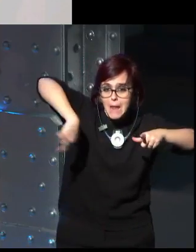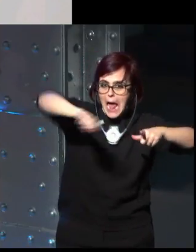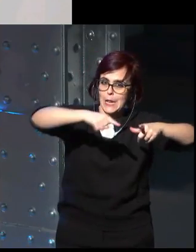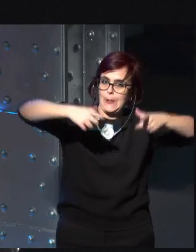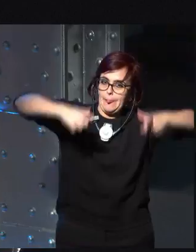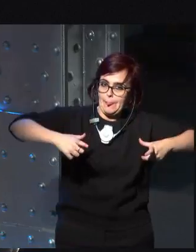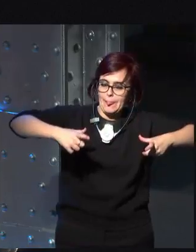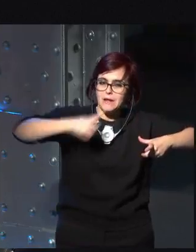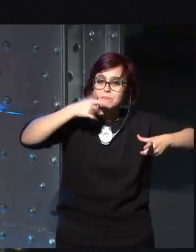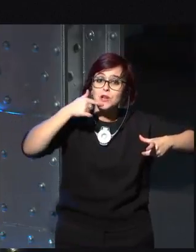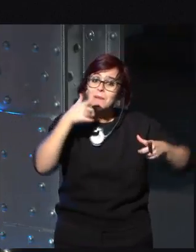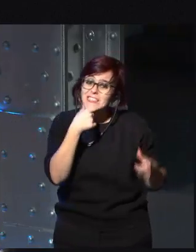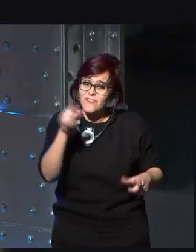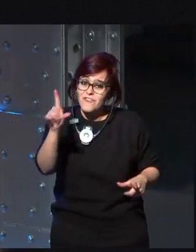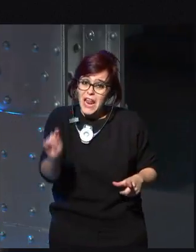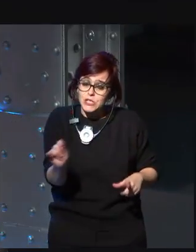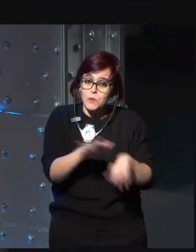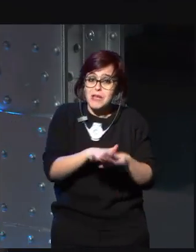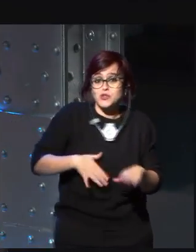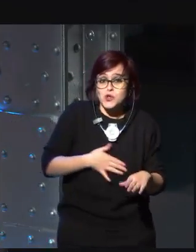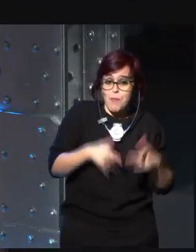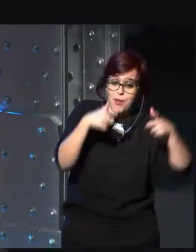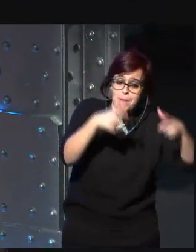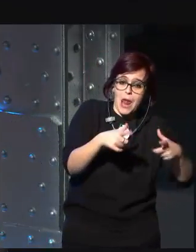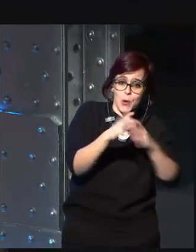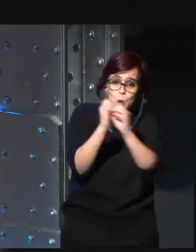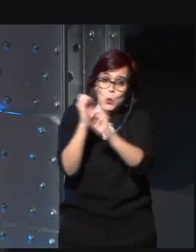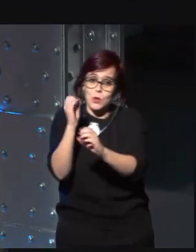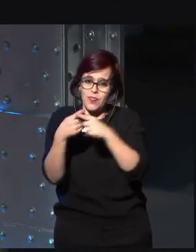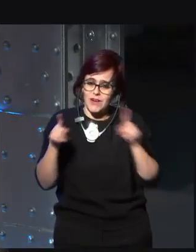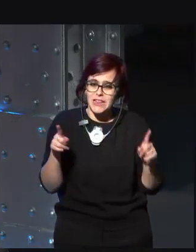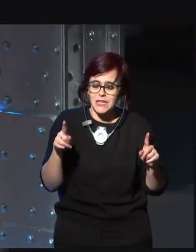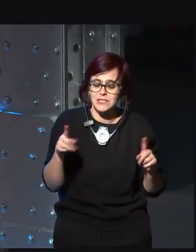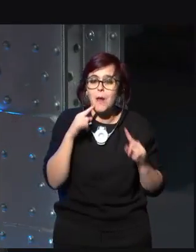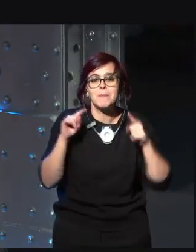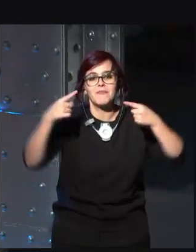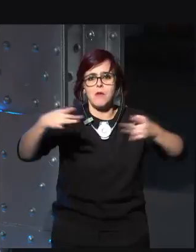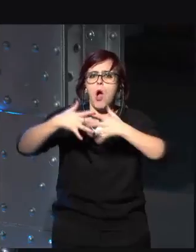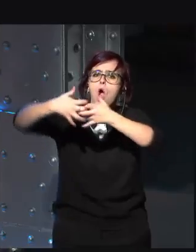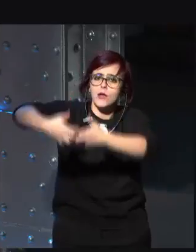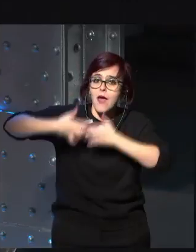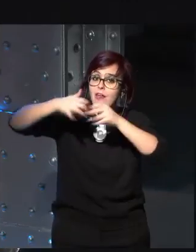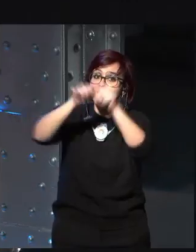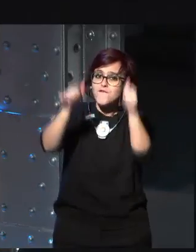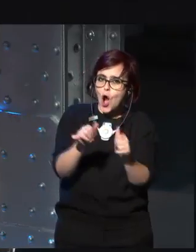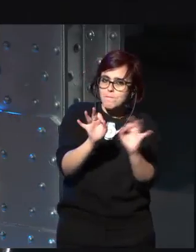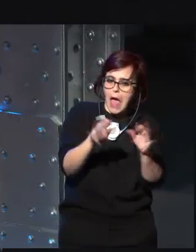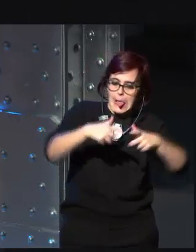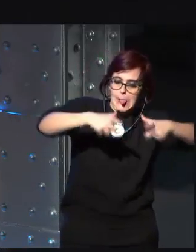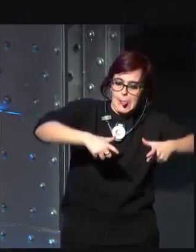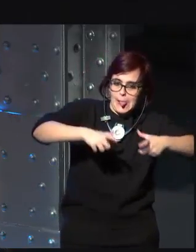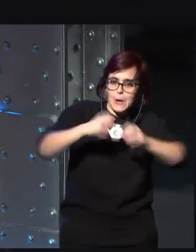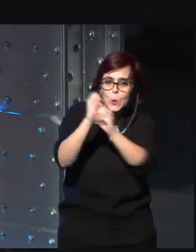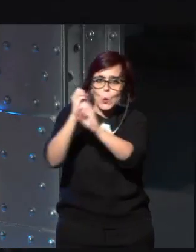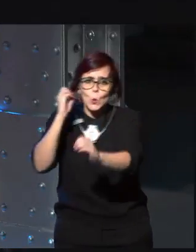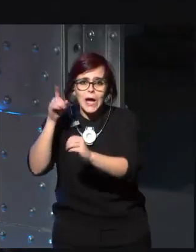to make, and so and that was the original format war, and Edison lost. But for a while, he had these blue things, and they're so cool looking. I mean, I don't know how else